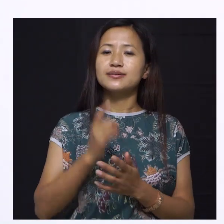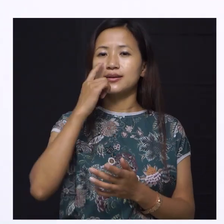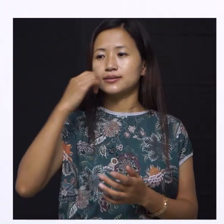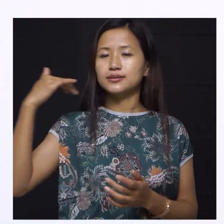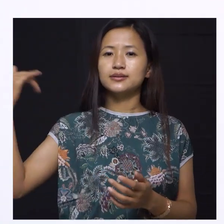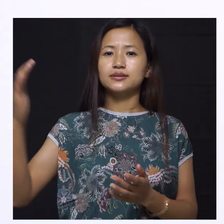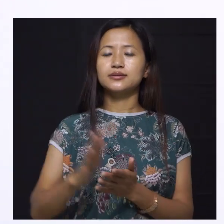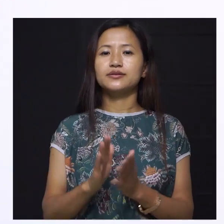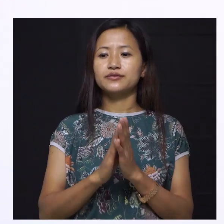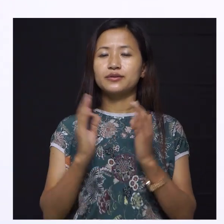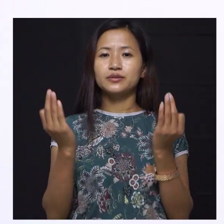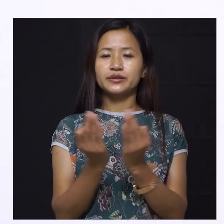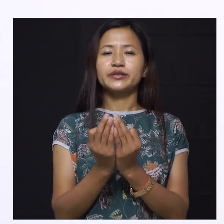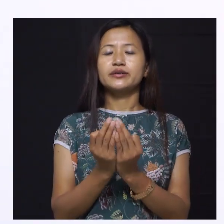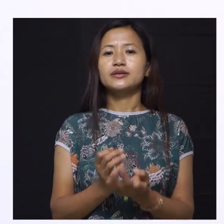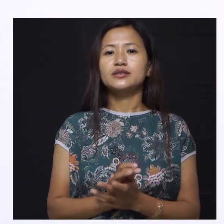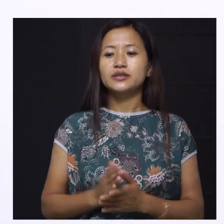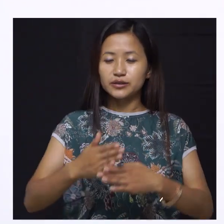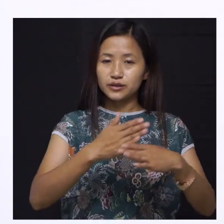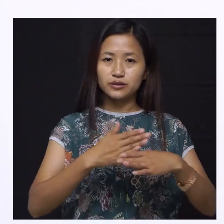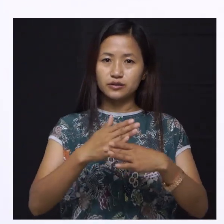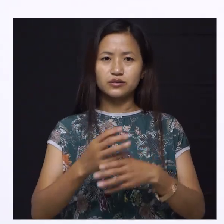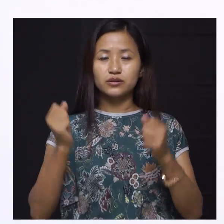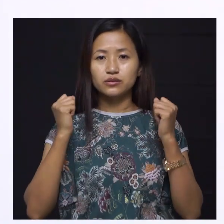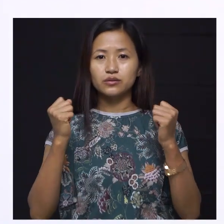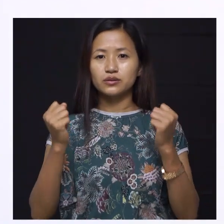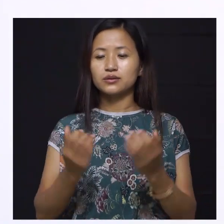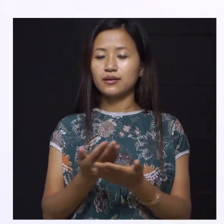sisters in the family shares the strongest bond of all. And so,